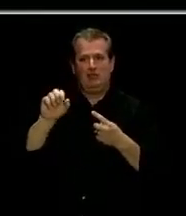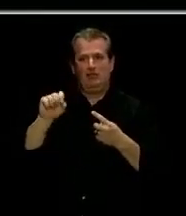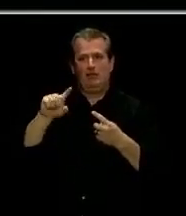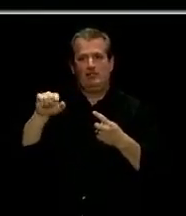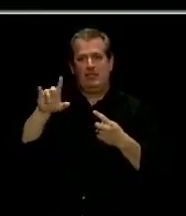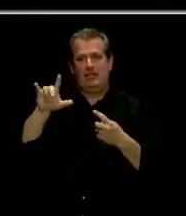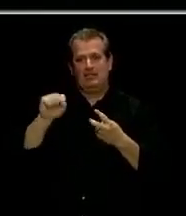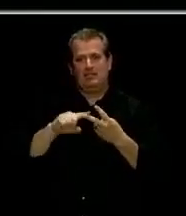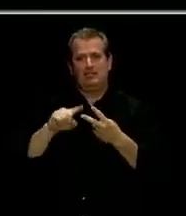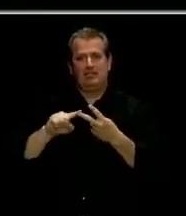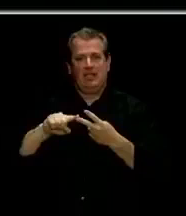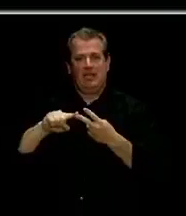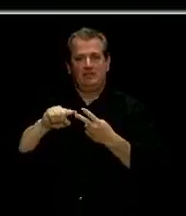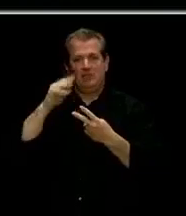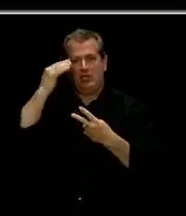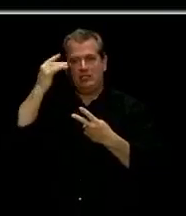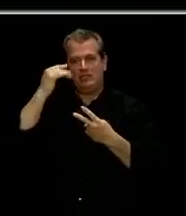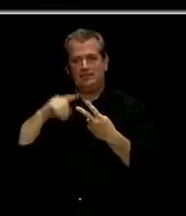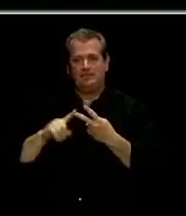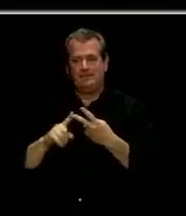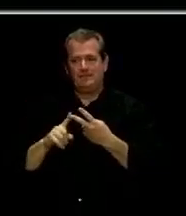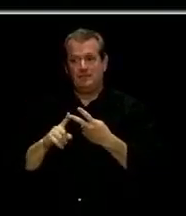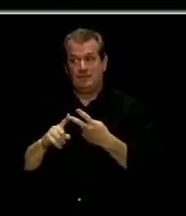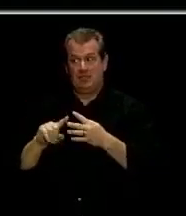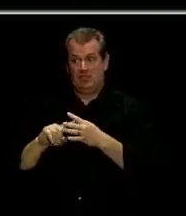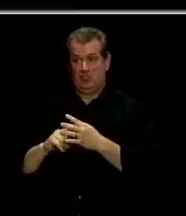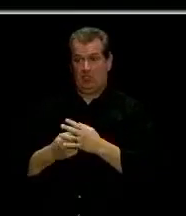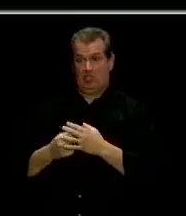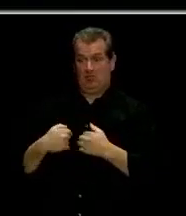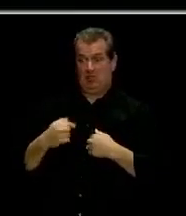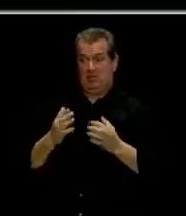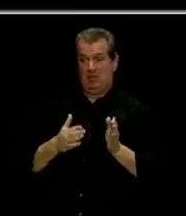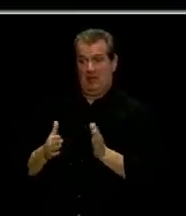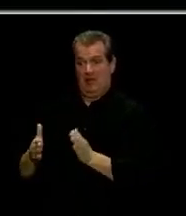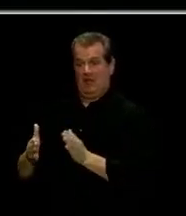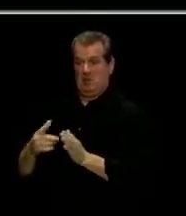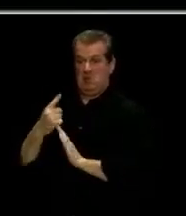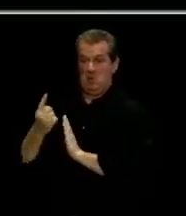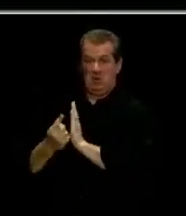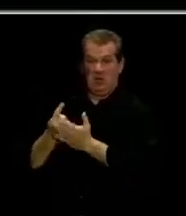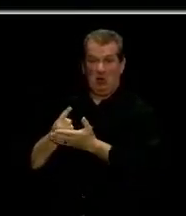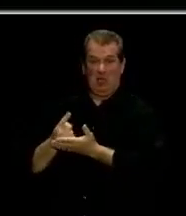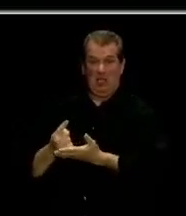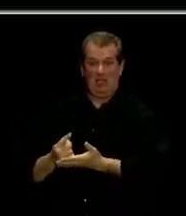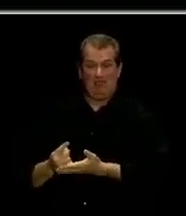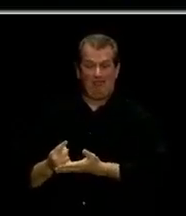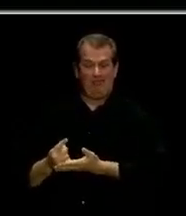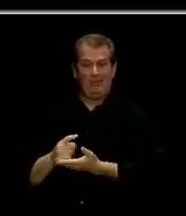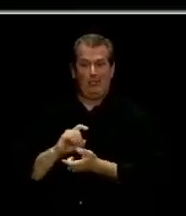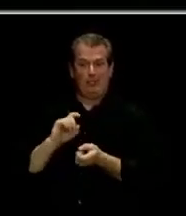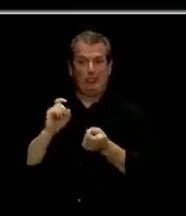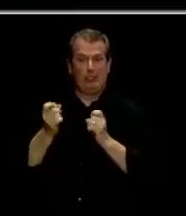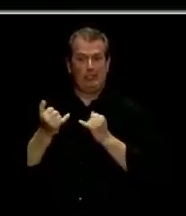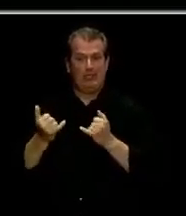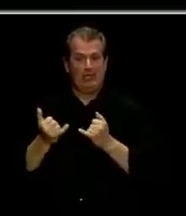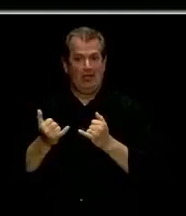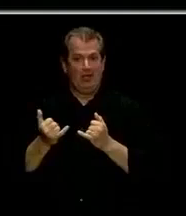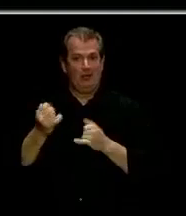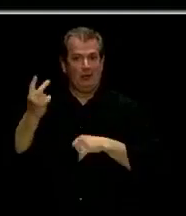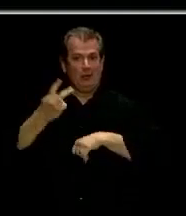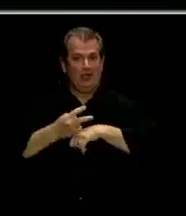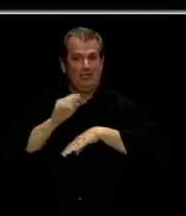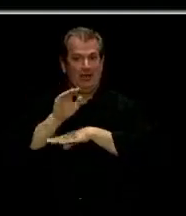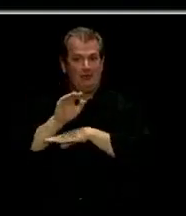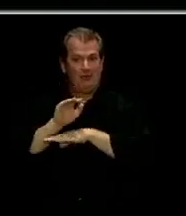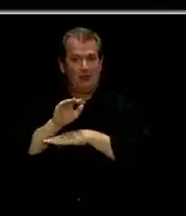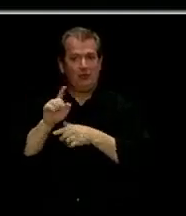autism. And what started off as, plans for maybe 1 hour a week turned into a couple of afternoons, turned into